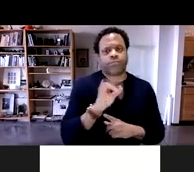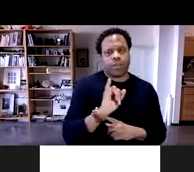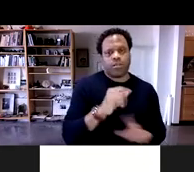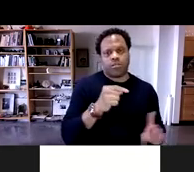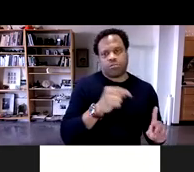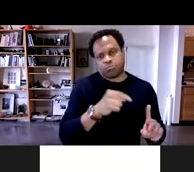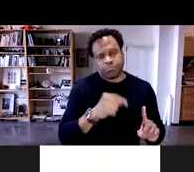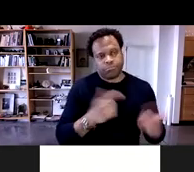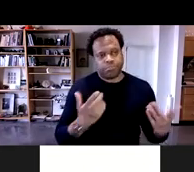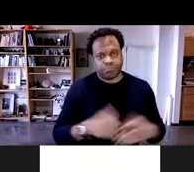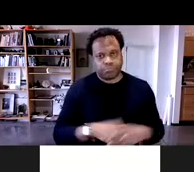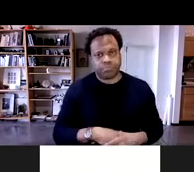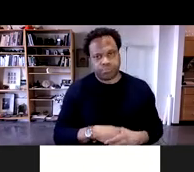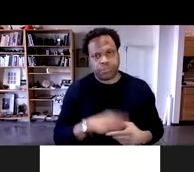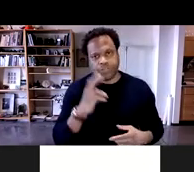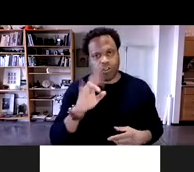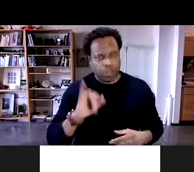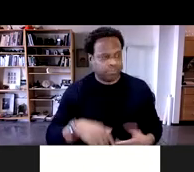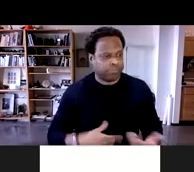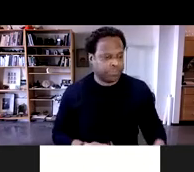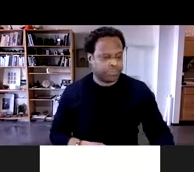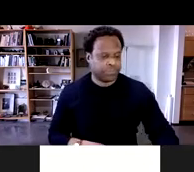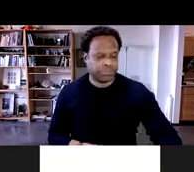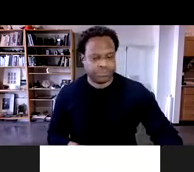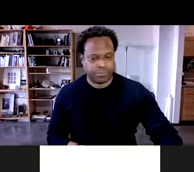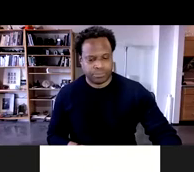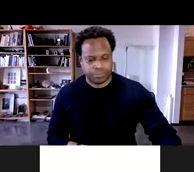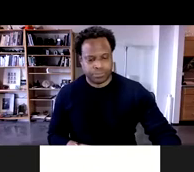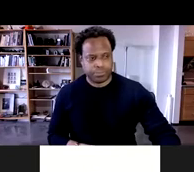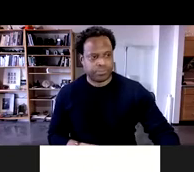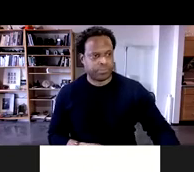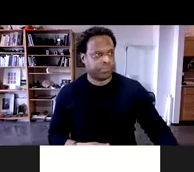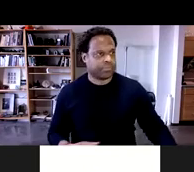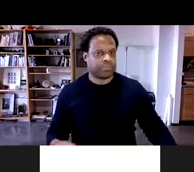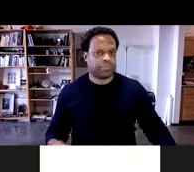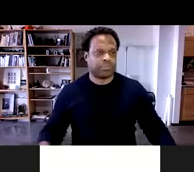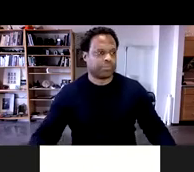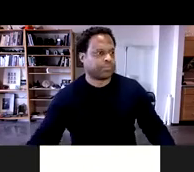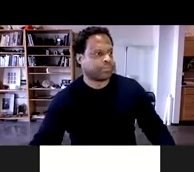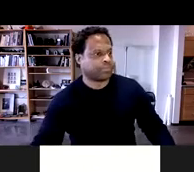for the live interpreter to arrive, we can go ahead and use VI or VRI.